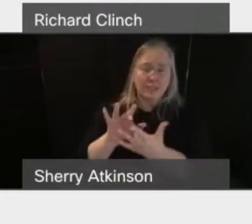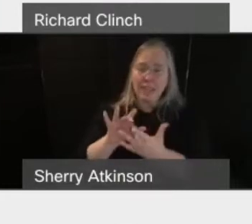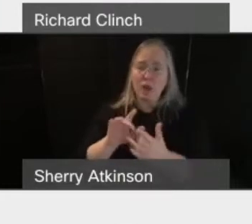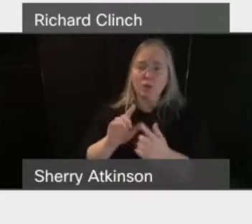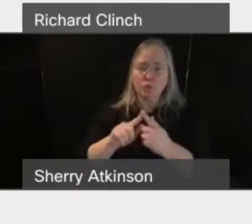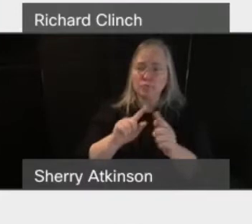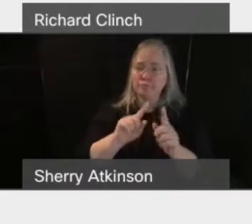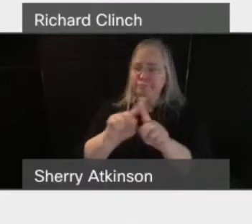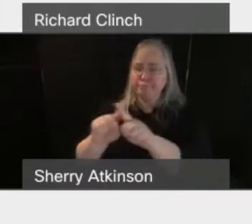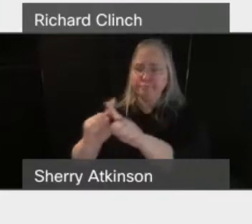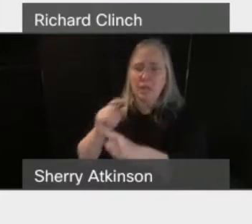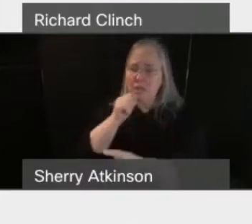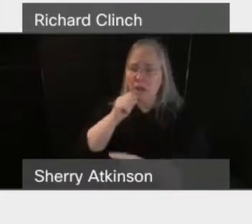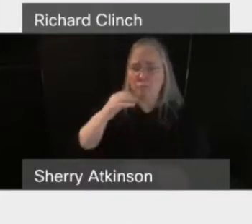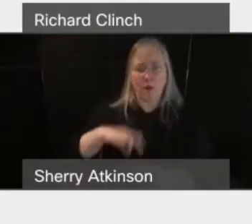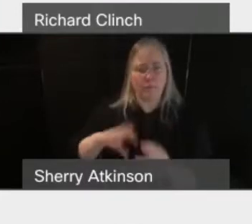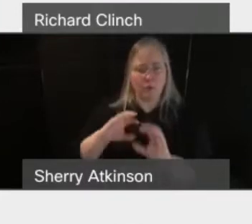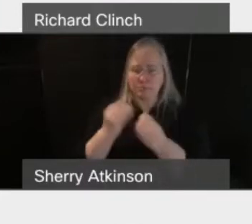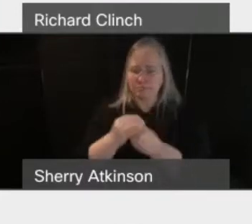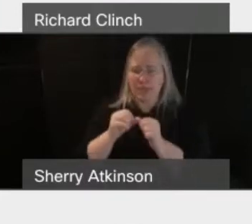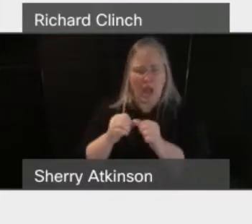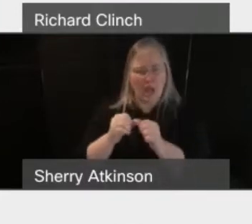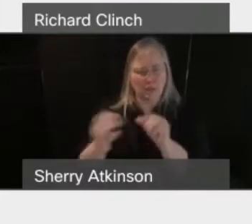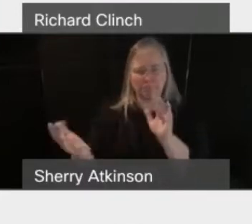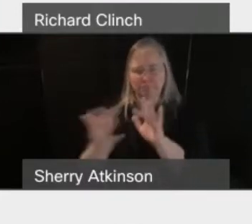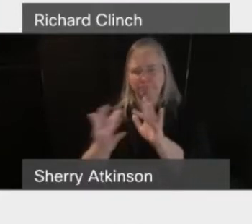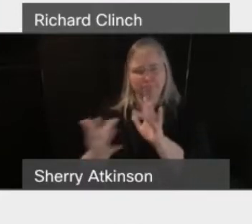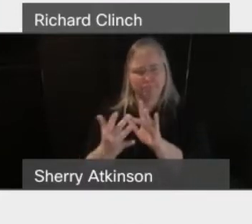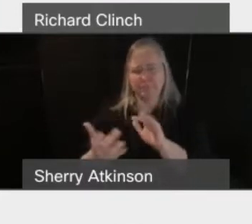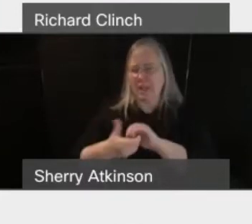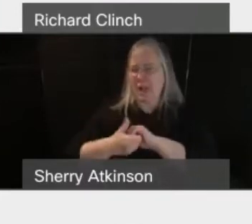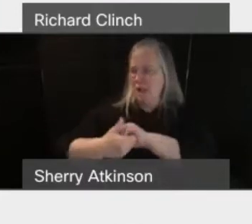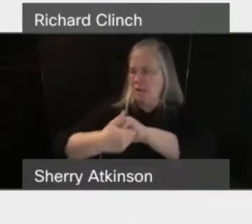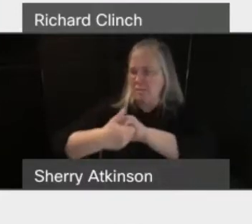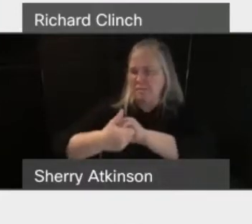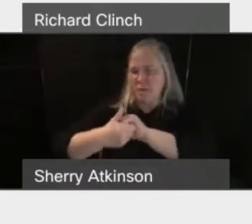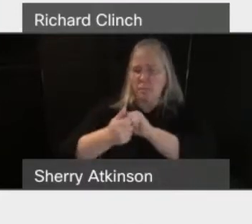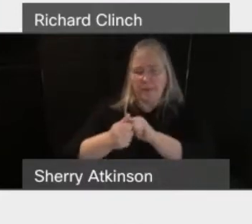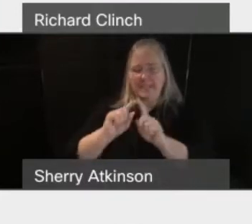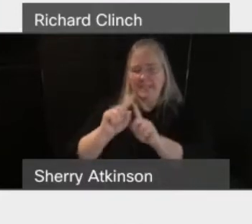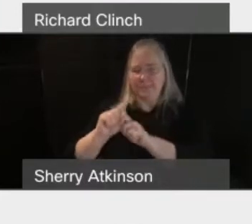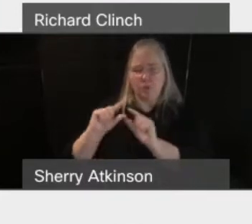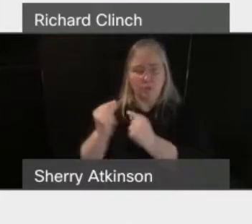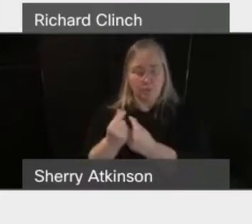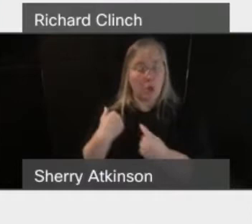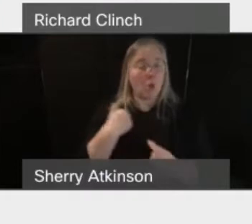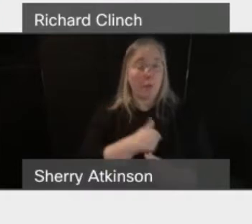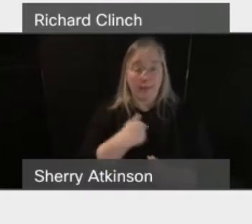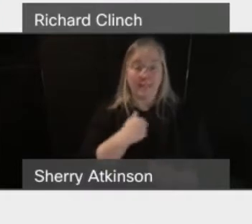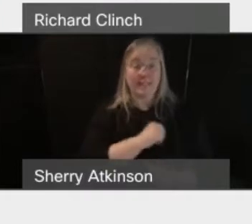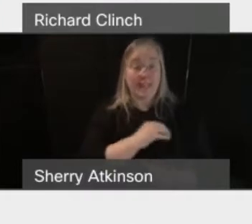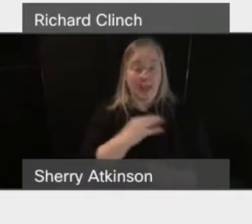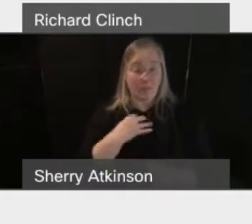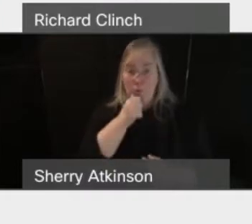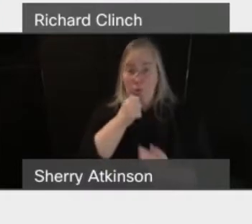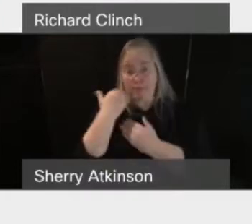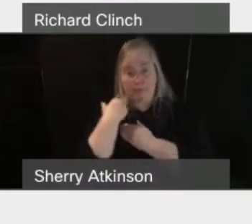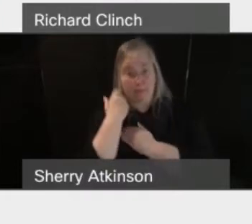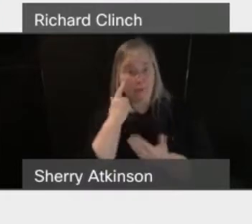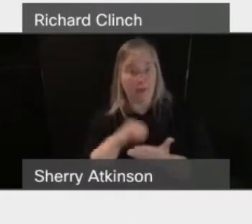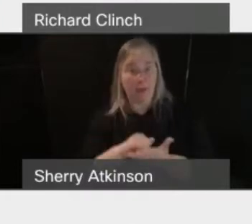nonprofits, constant ongoing collaboration with our groups. We have staff members responsible for that.